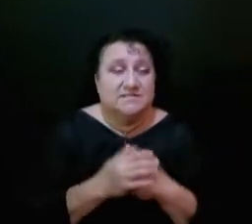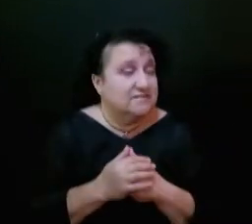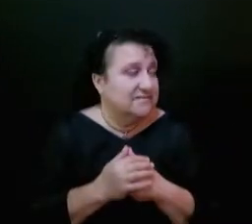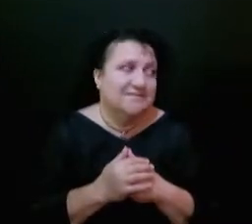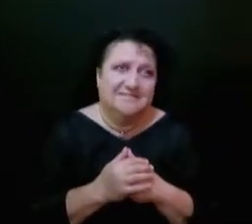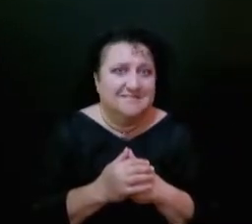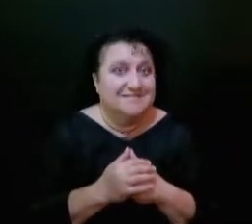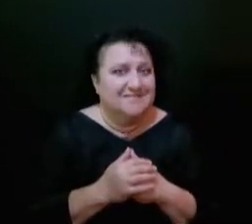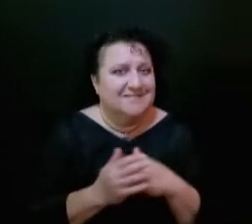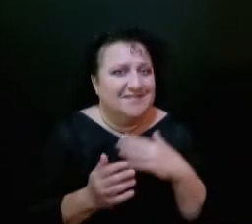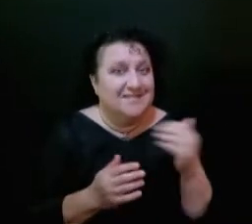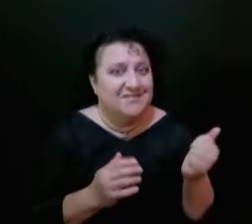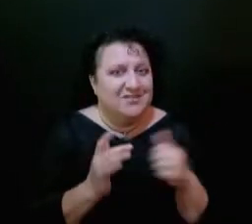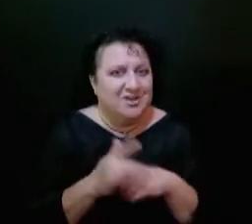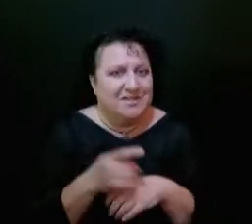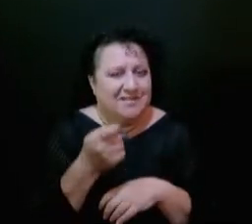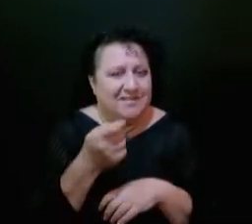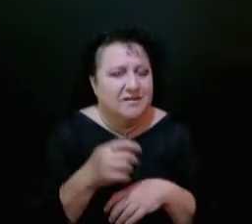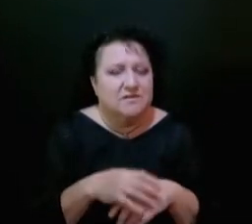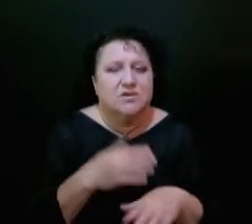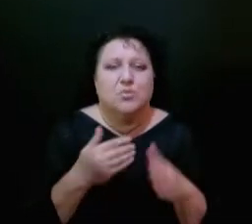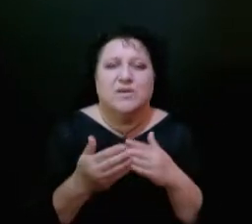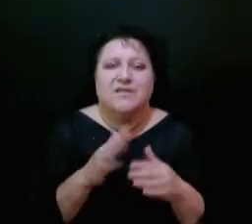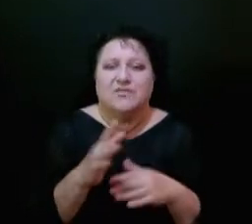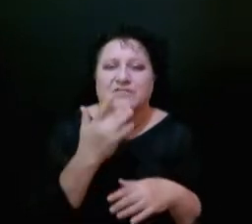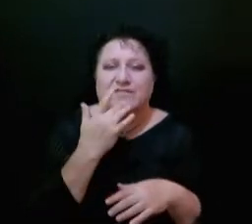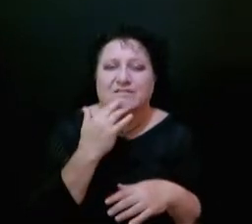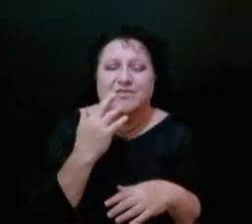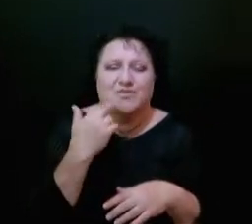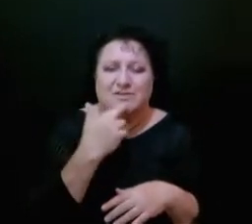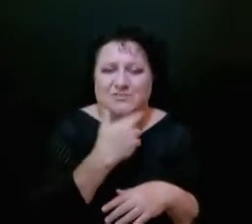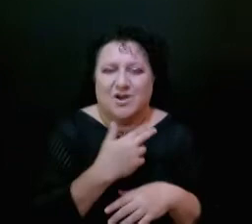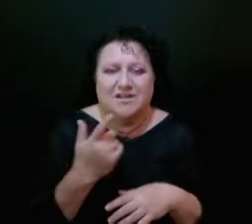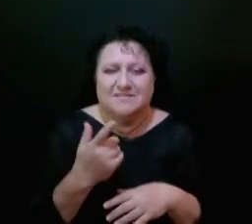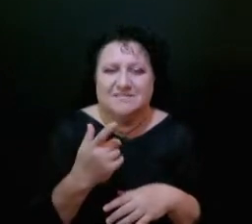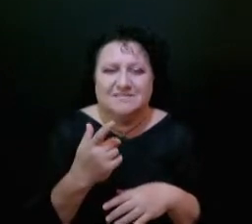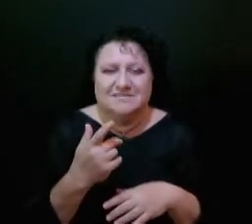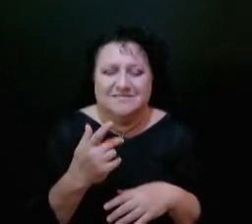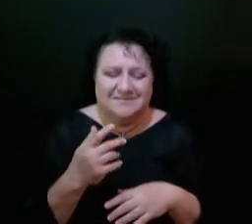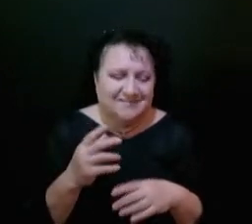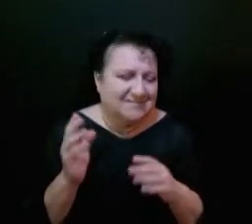look. Okay, so whatever your restaurant is, if y'all wanna take me with you, just come up to the front.